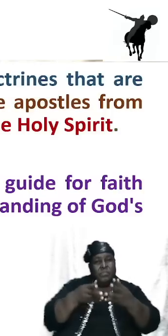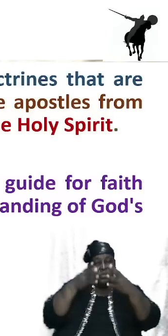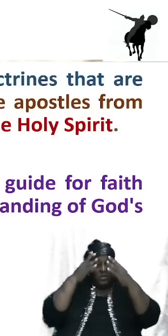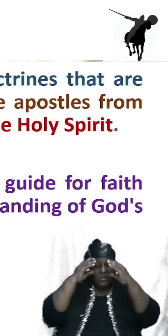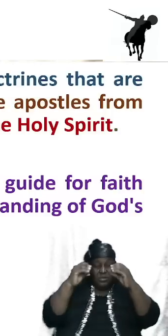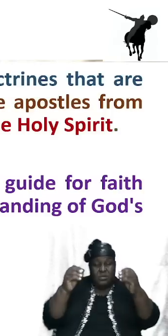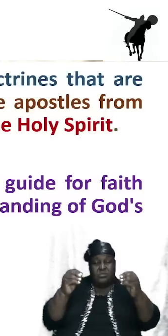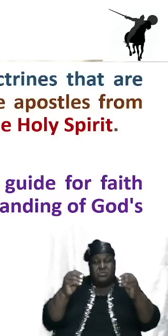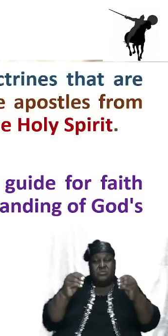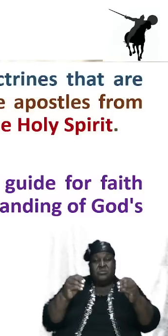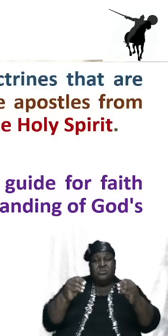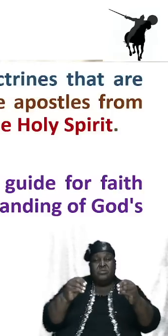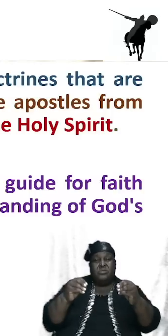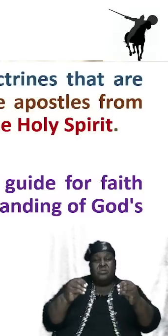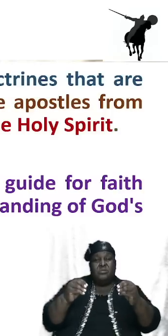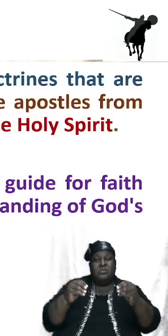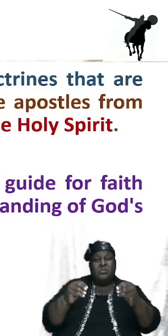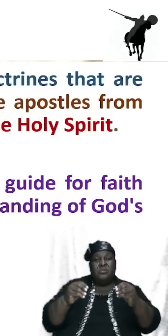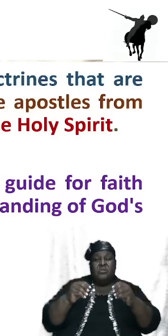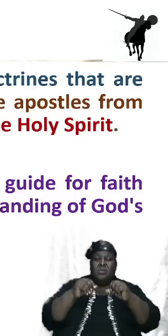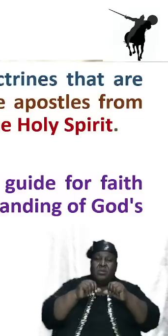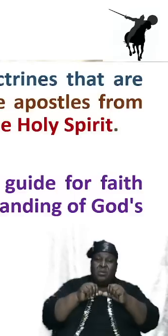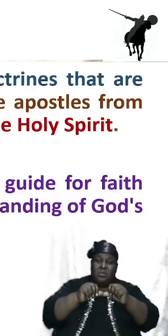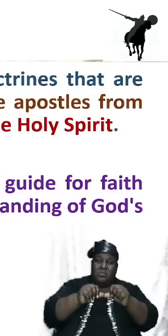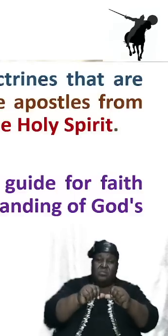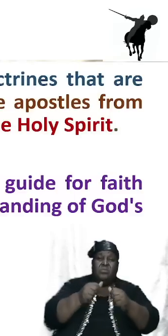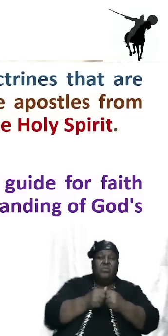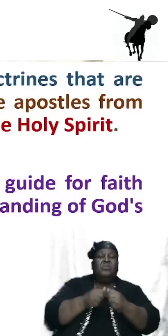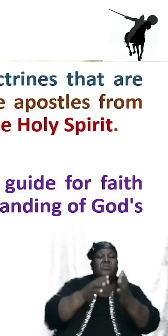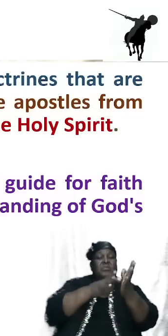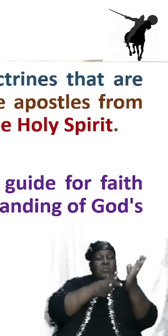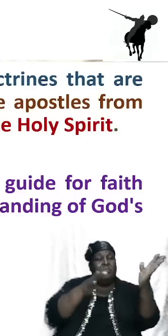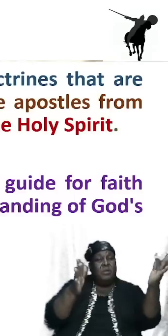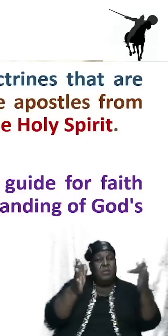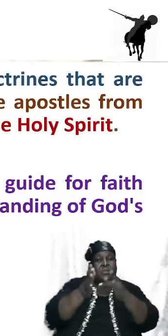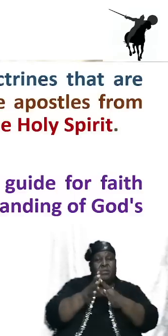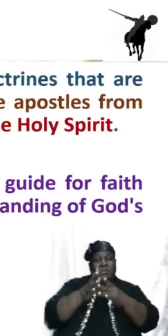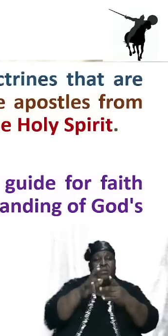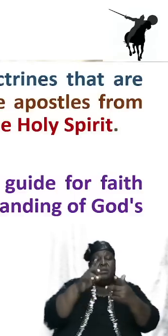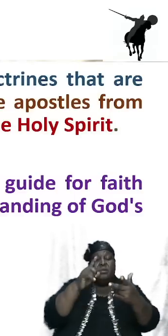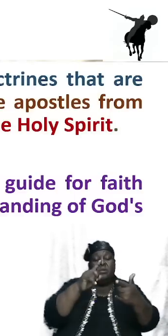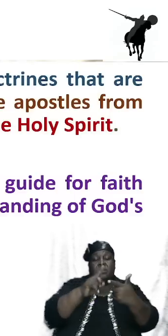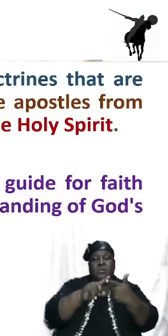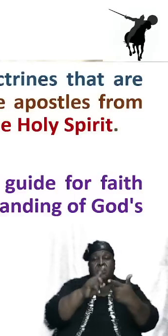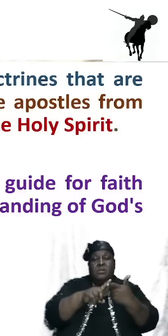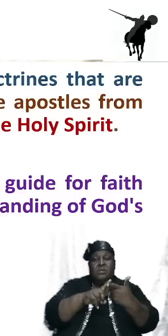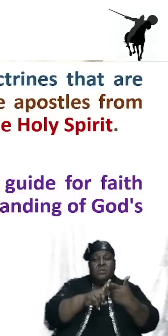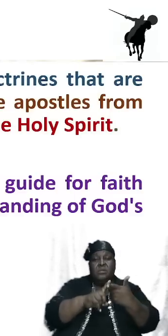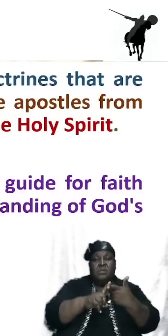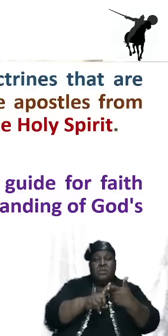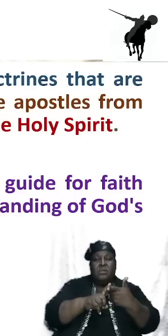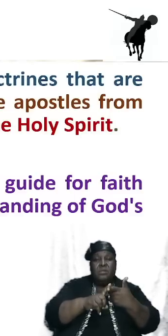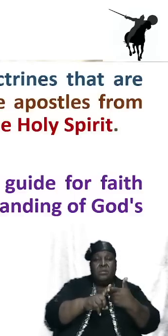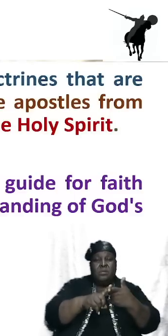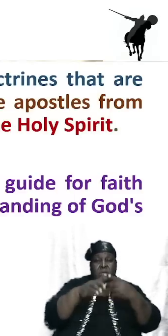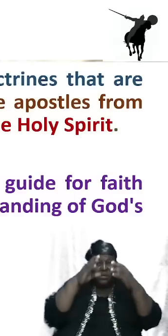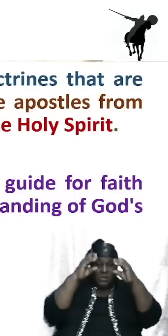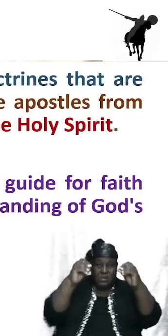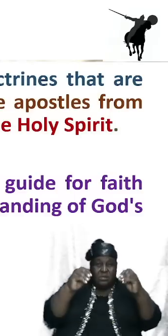teachings that are consistent with the Bible. Secondly, the teachings that are consistent with the